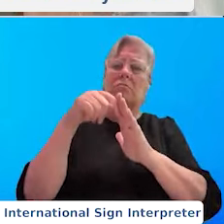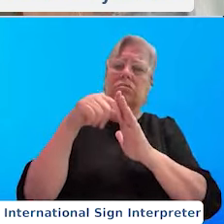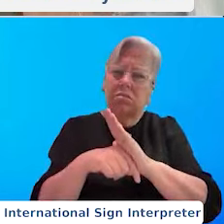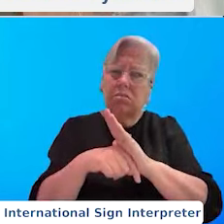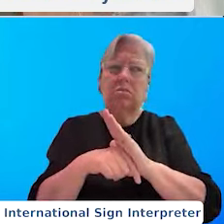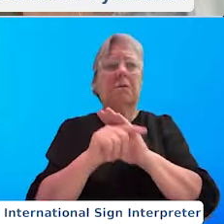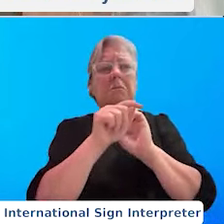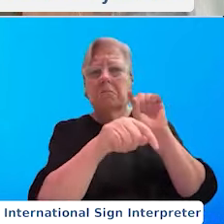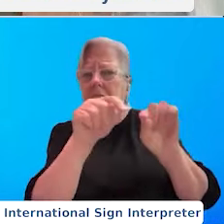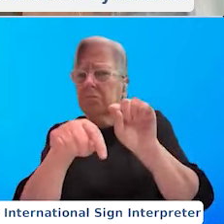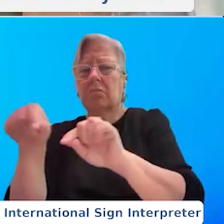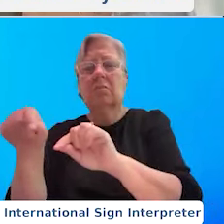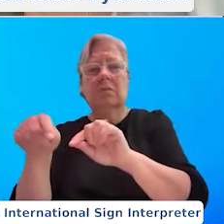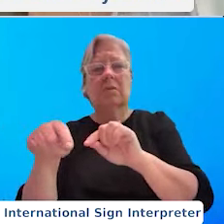about.